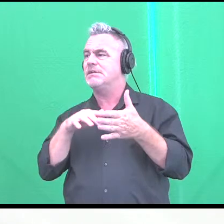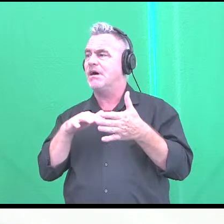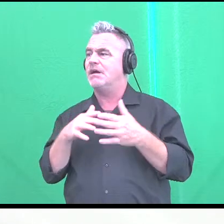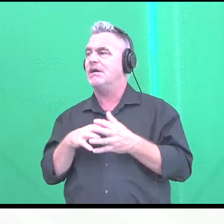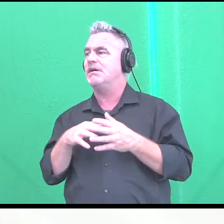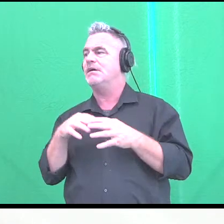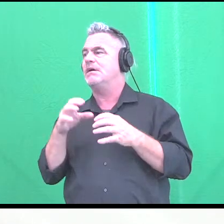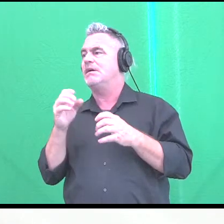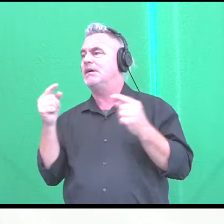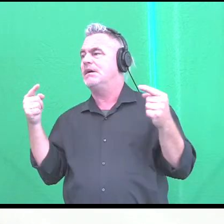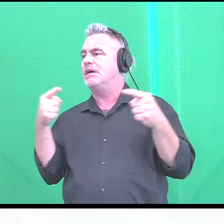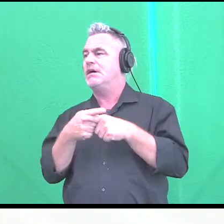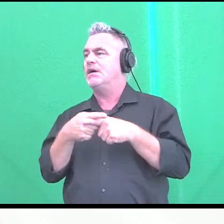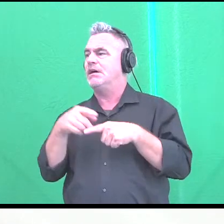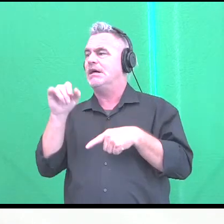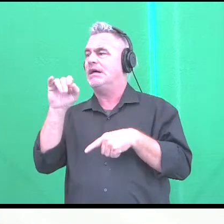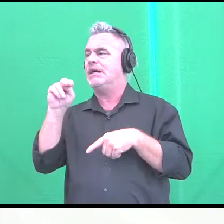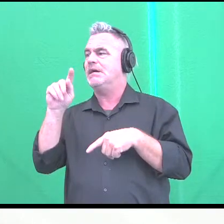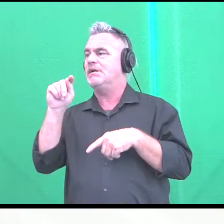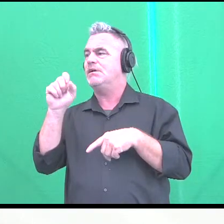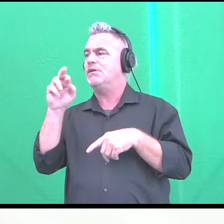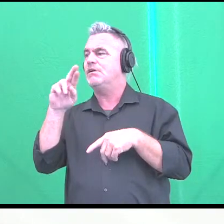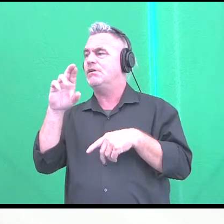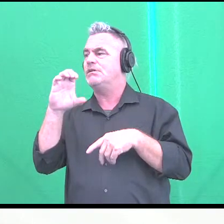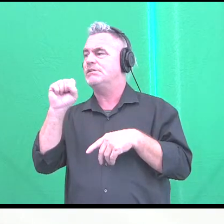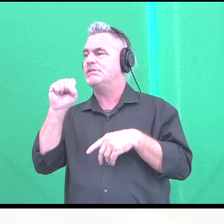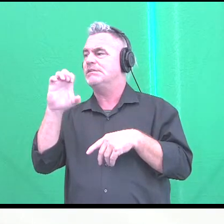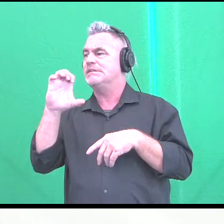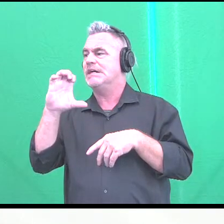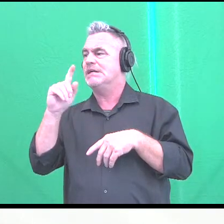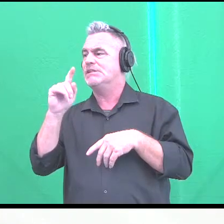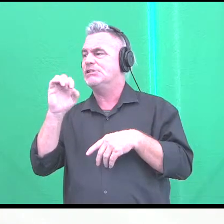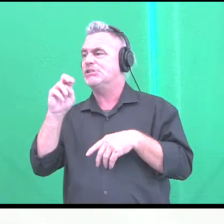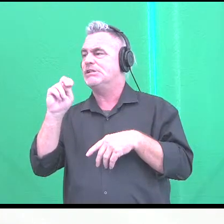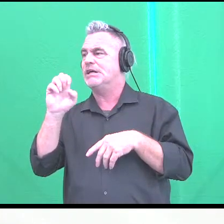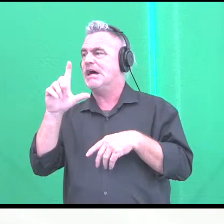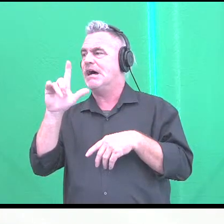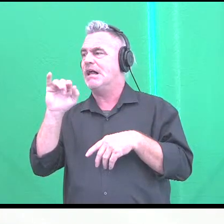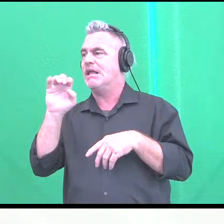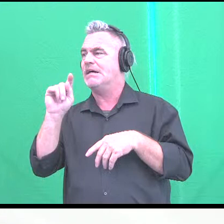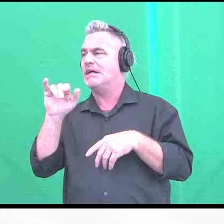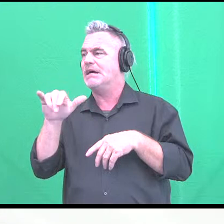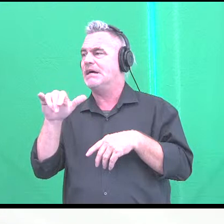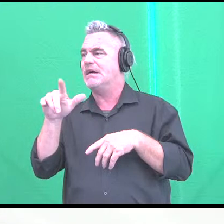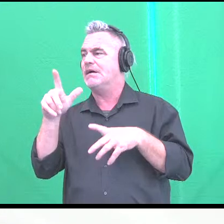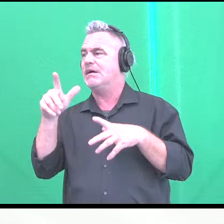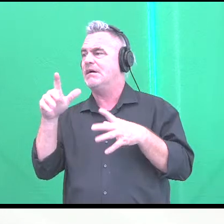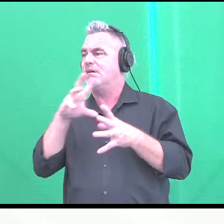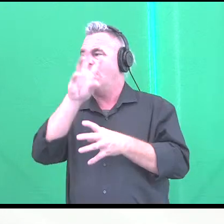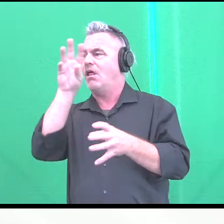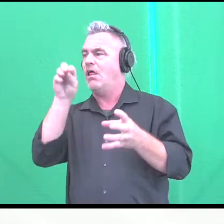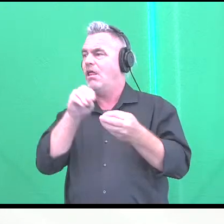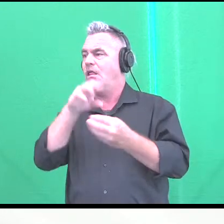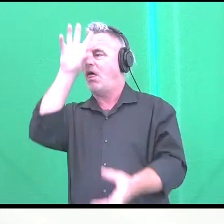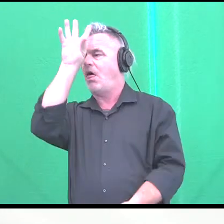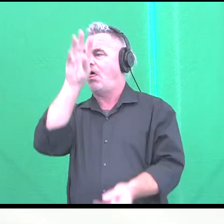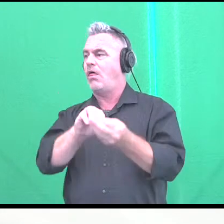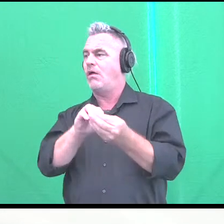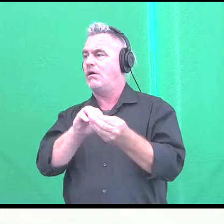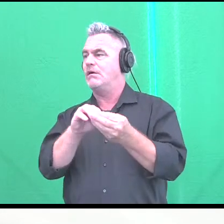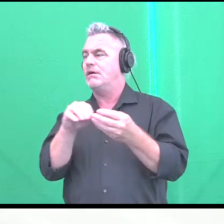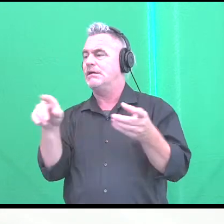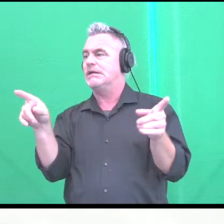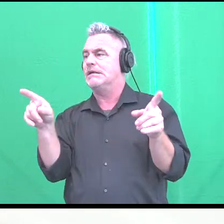intersectionality, but it all kind of, excuse me, rolls into the same thing,